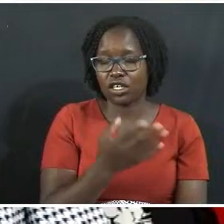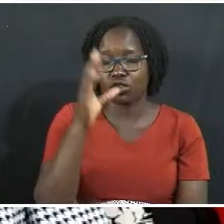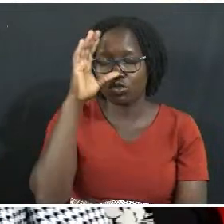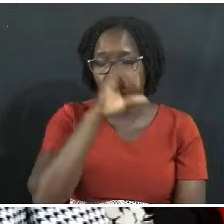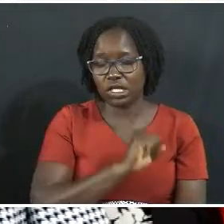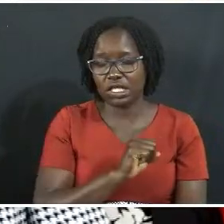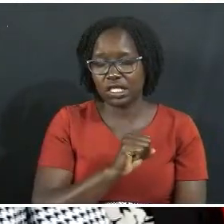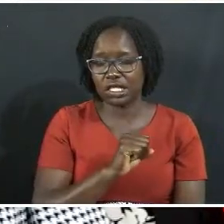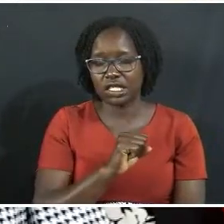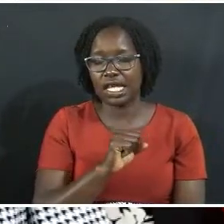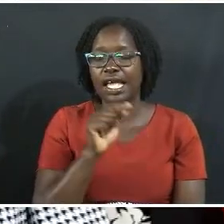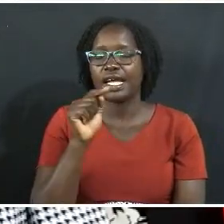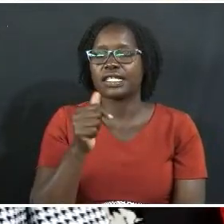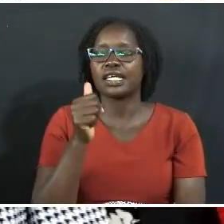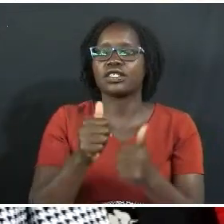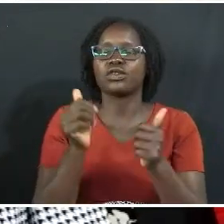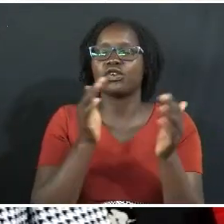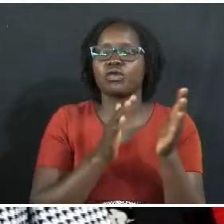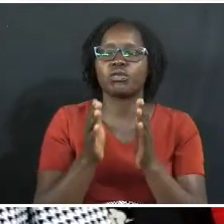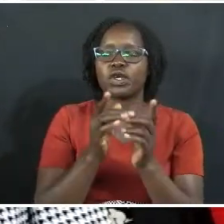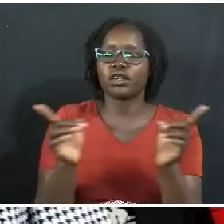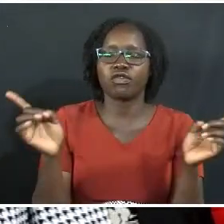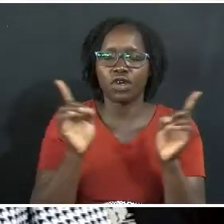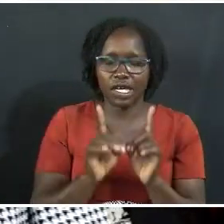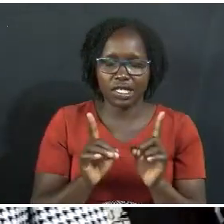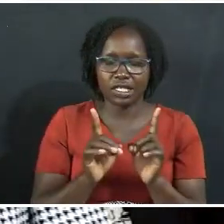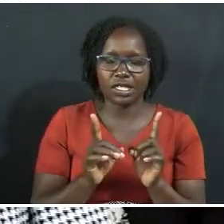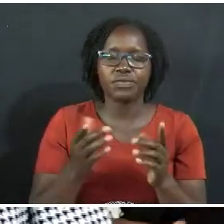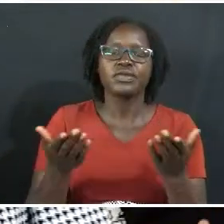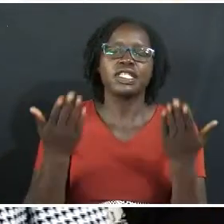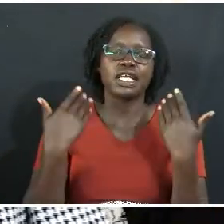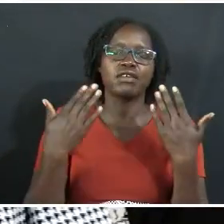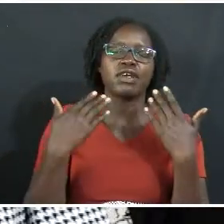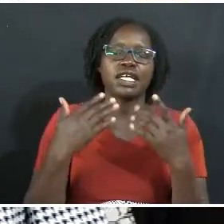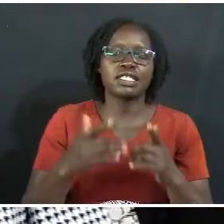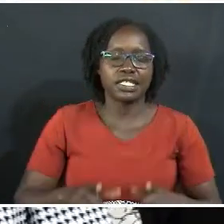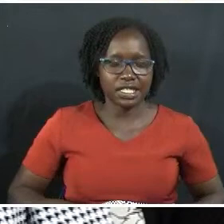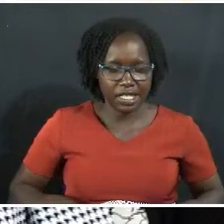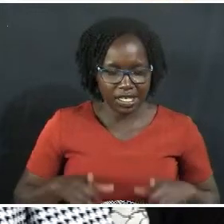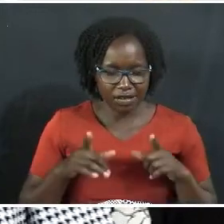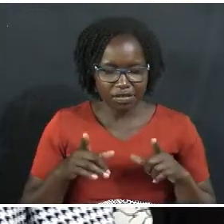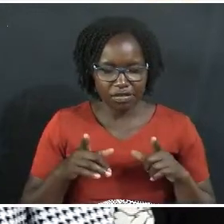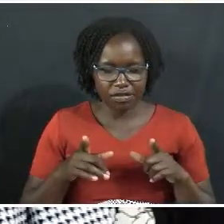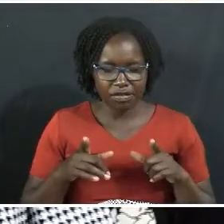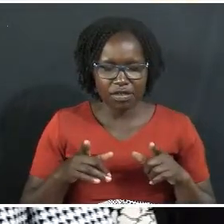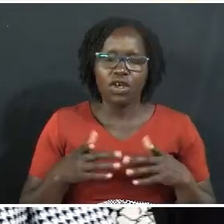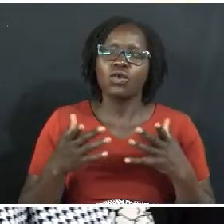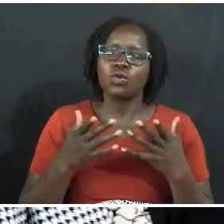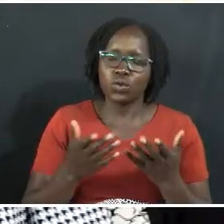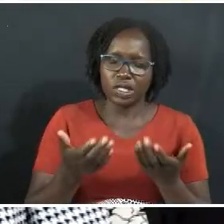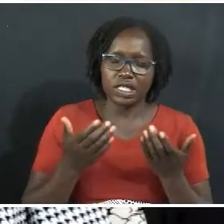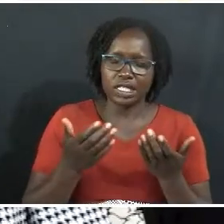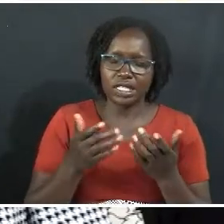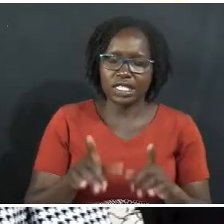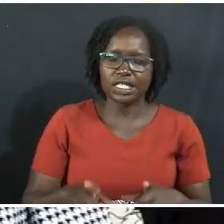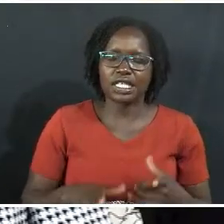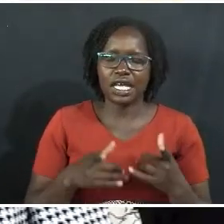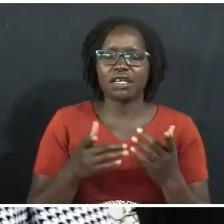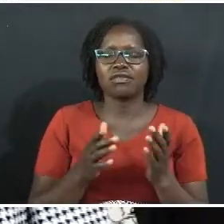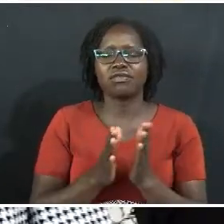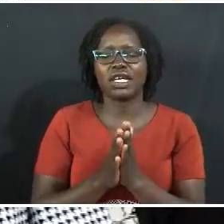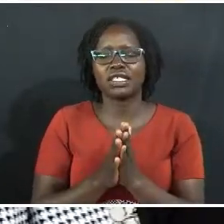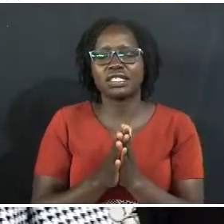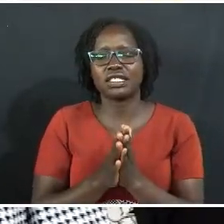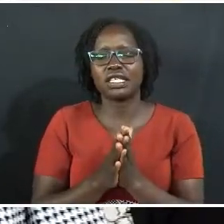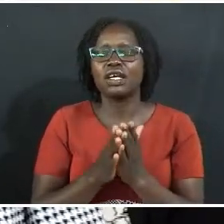miss that which you have prepared for us. Yes. Everlasting life. We live this life that is temporal.